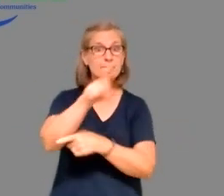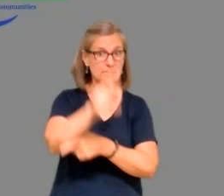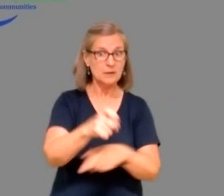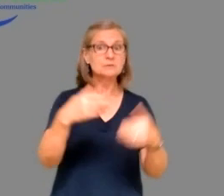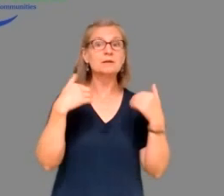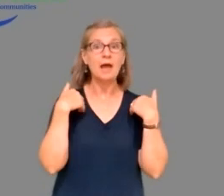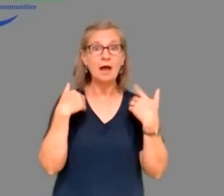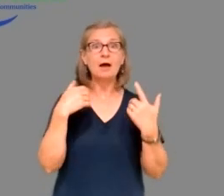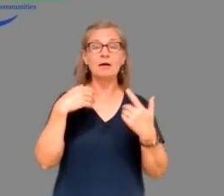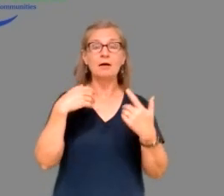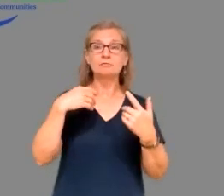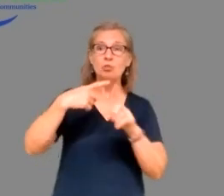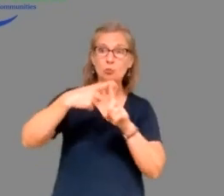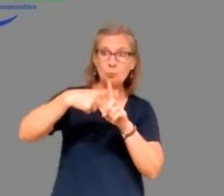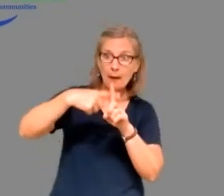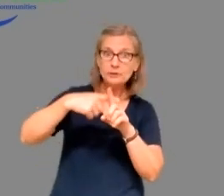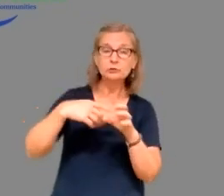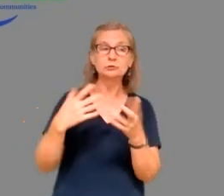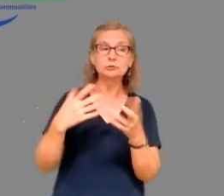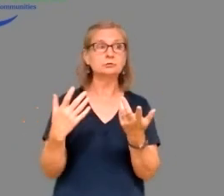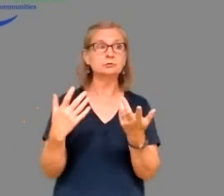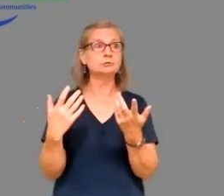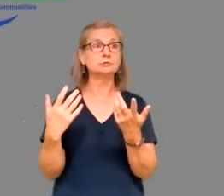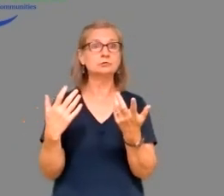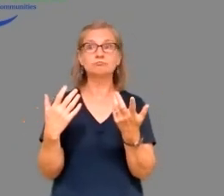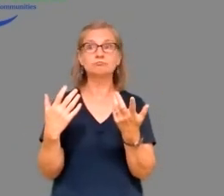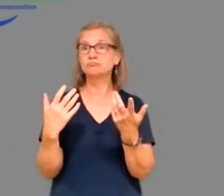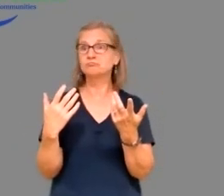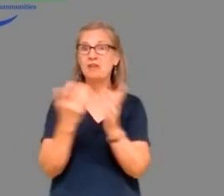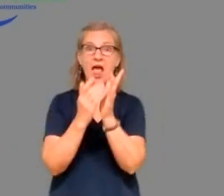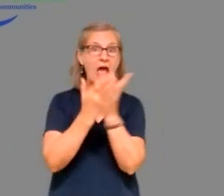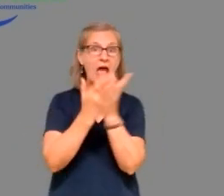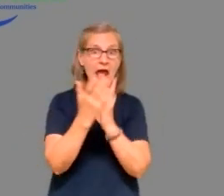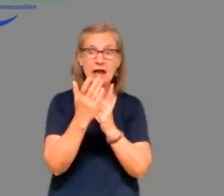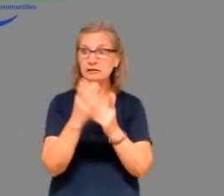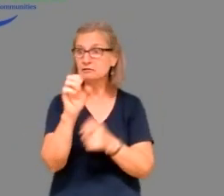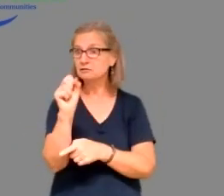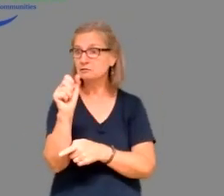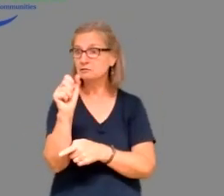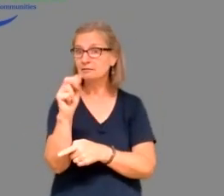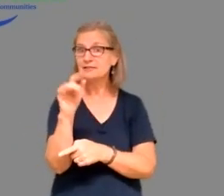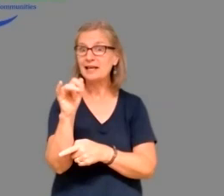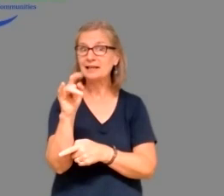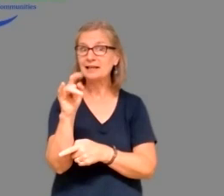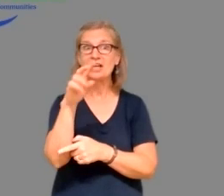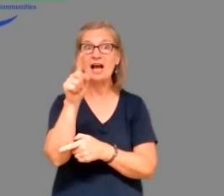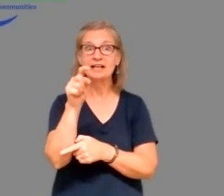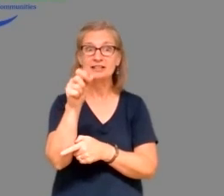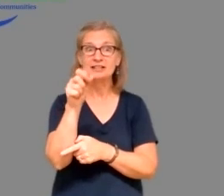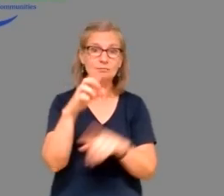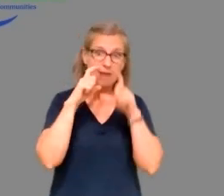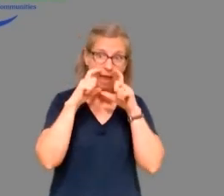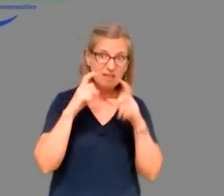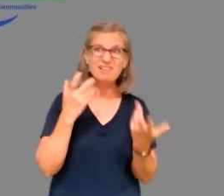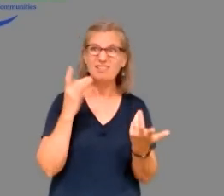the students safe, I guess it makes sense. Yeah. I